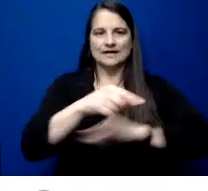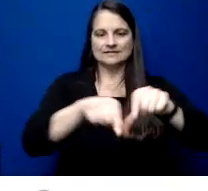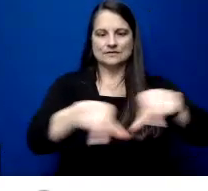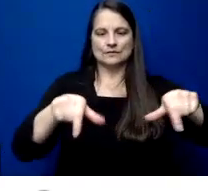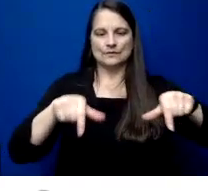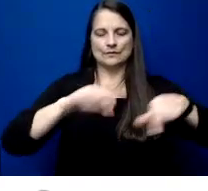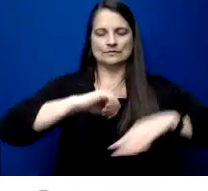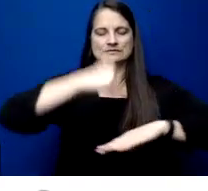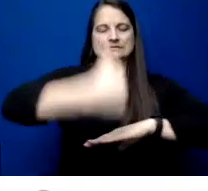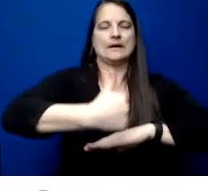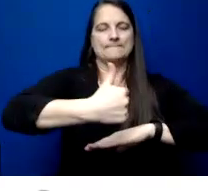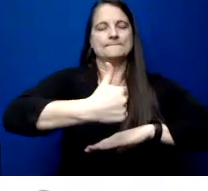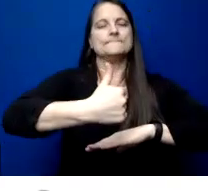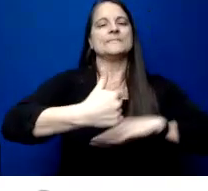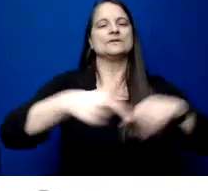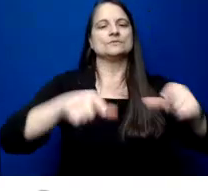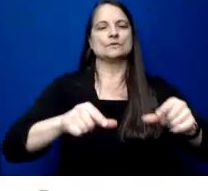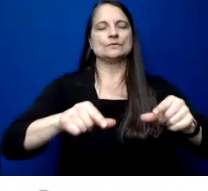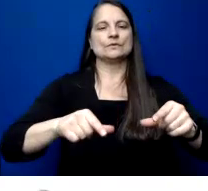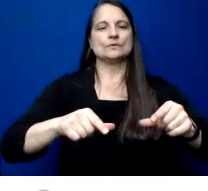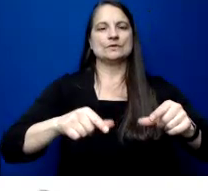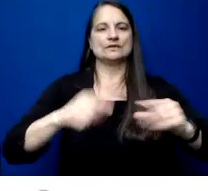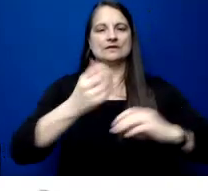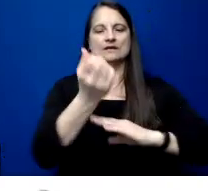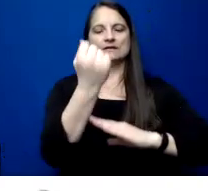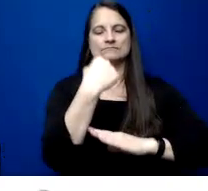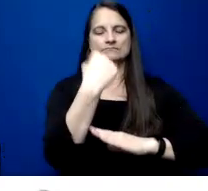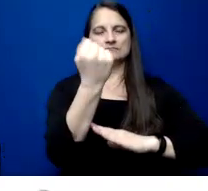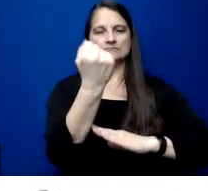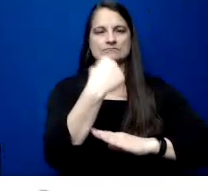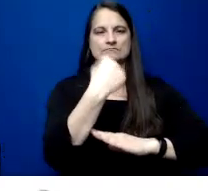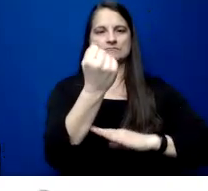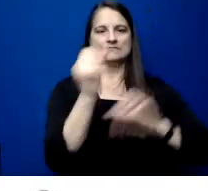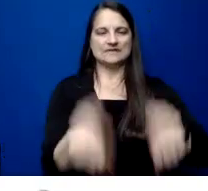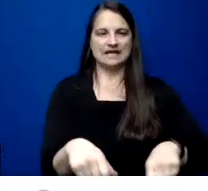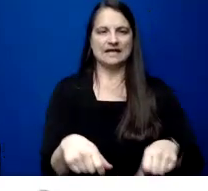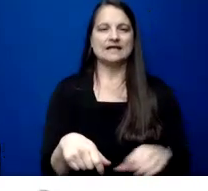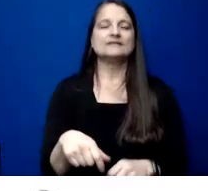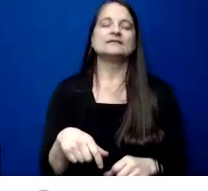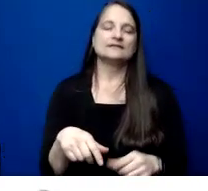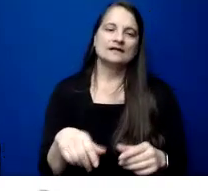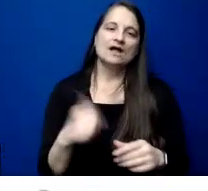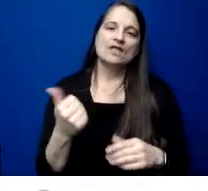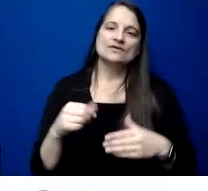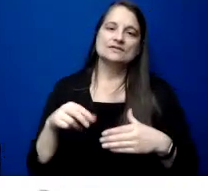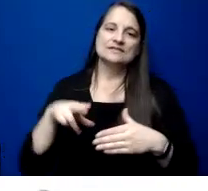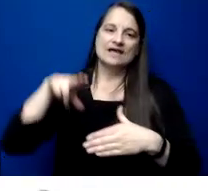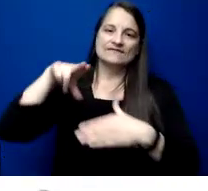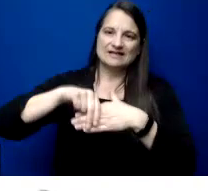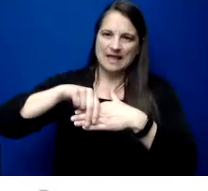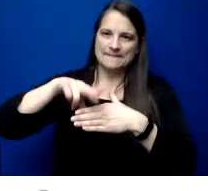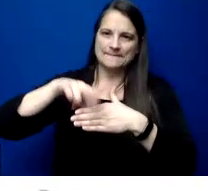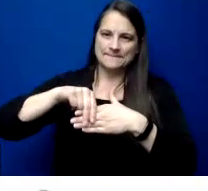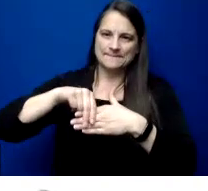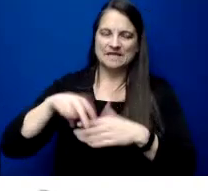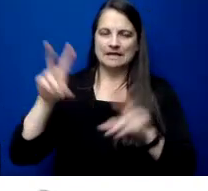wide U-shaped bottom and a flexible arm. And then there are a variety of mounts that have alligator clip